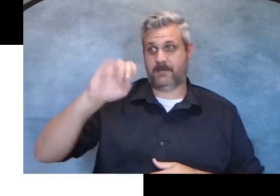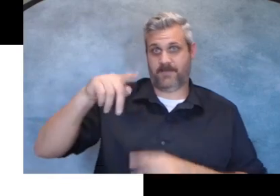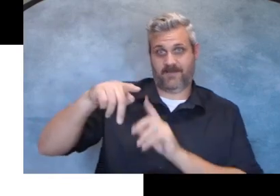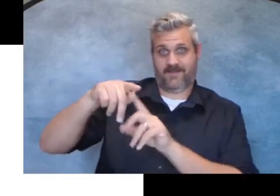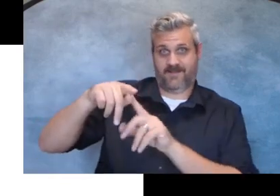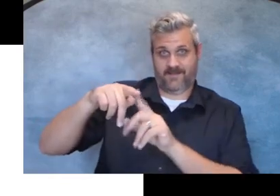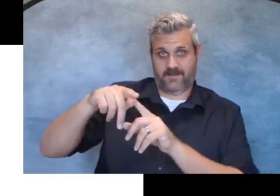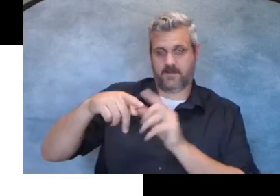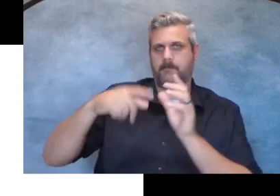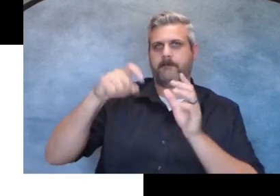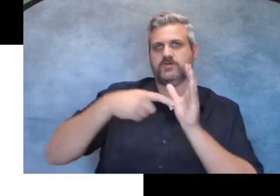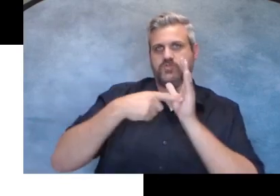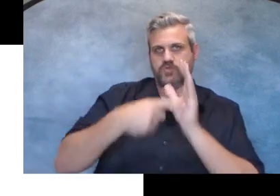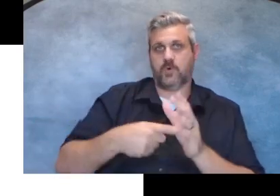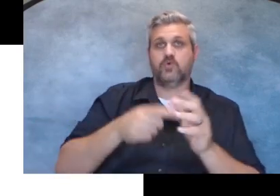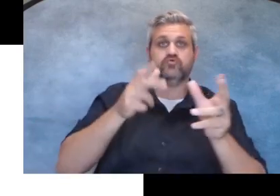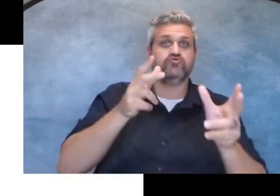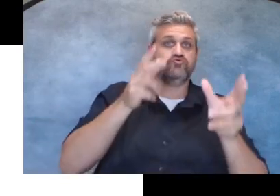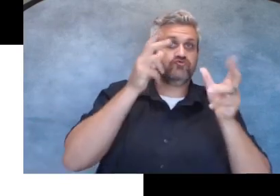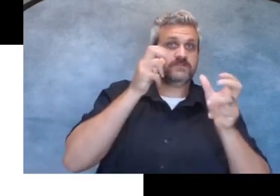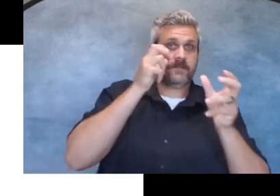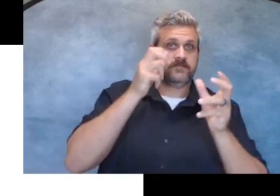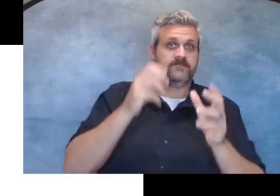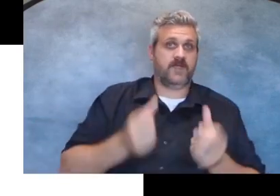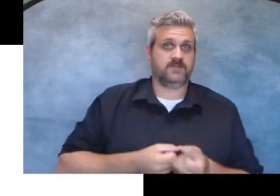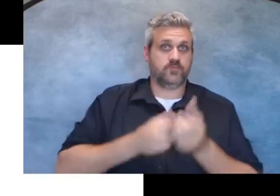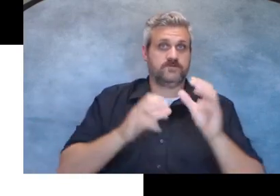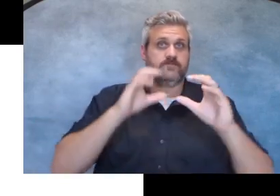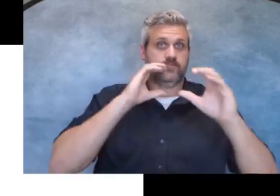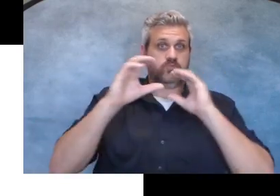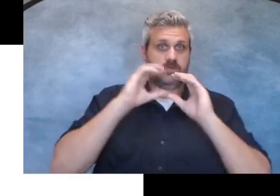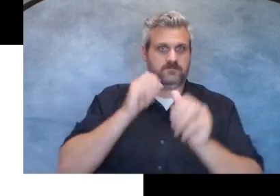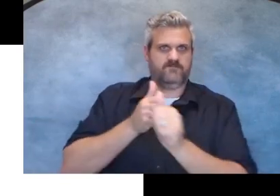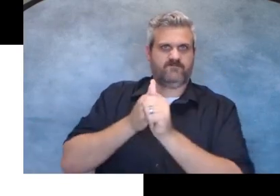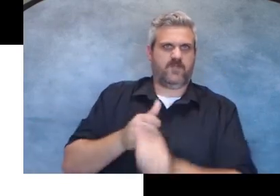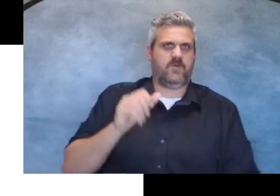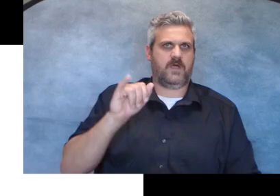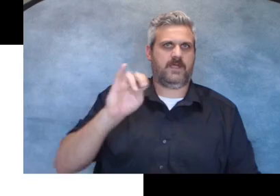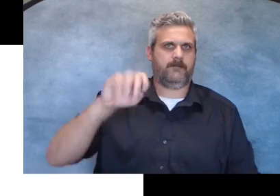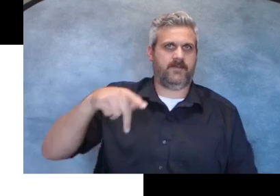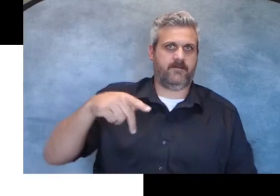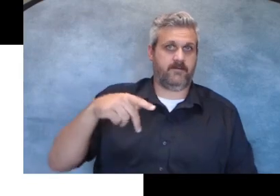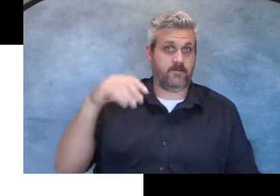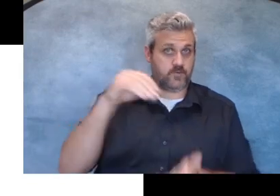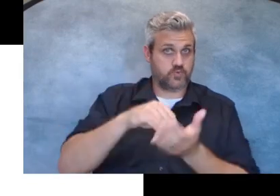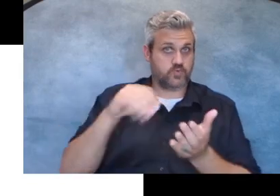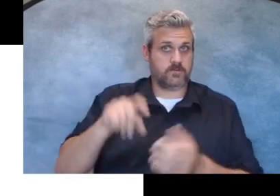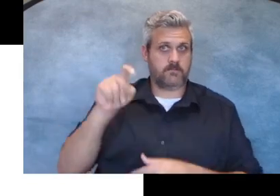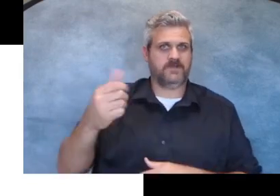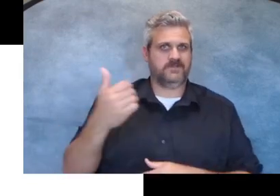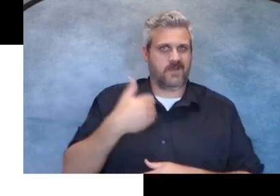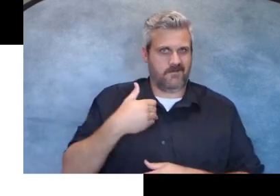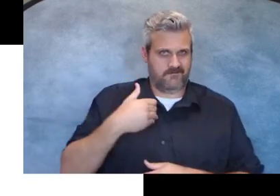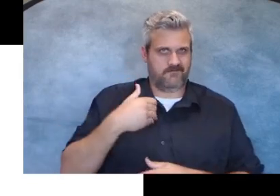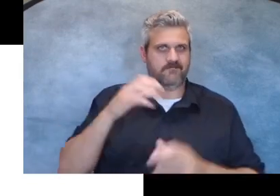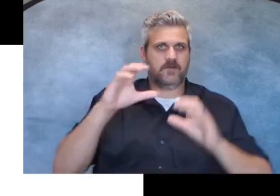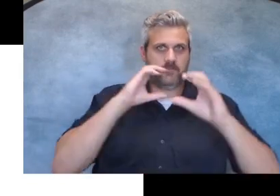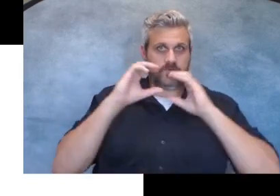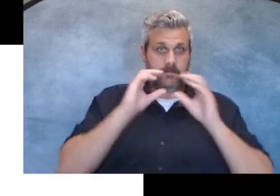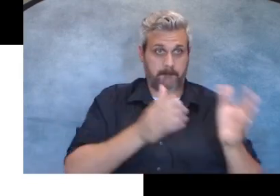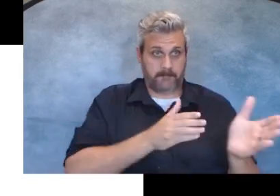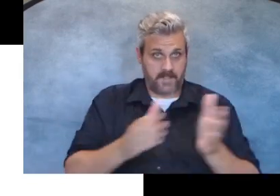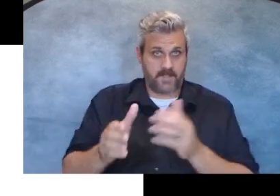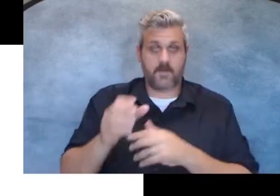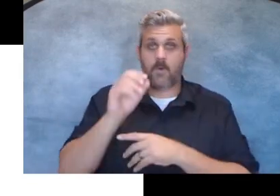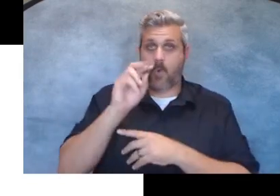that receptive and expressive communication is addressed in the IEP. The student must have a communication plan, or the